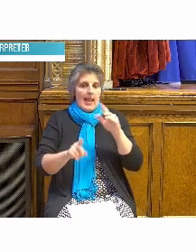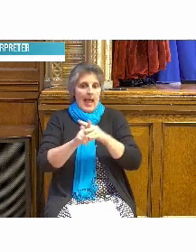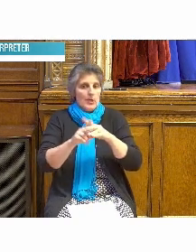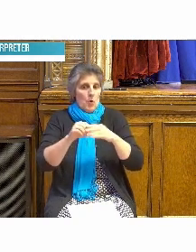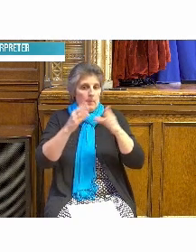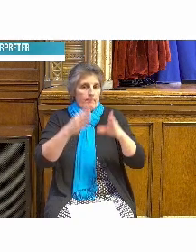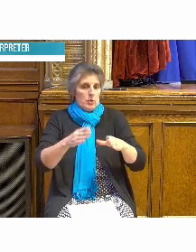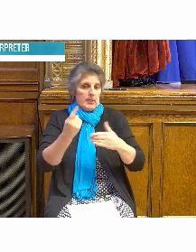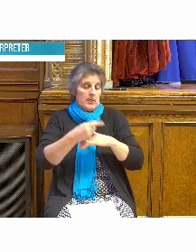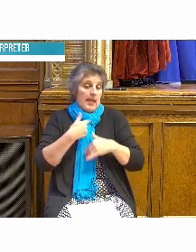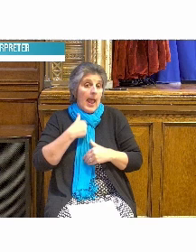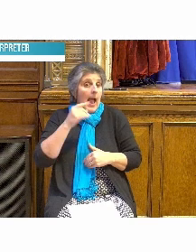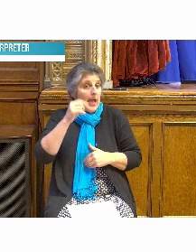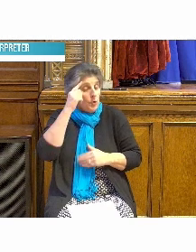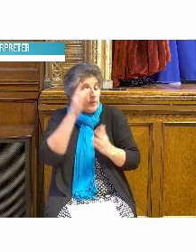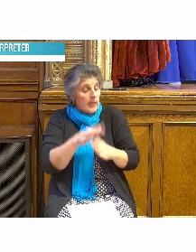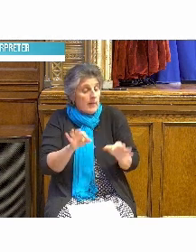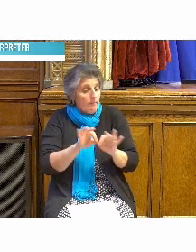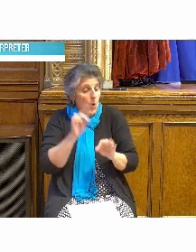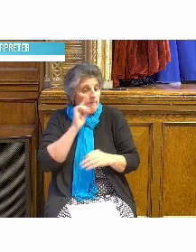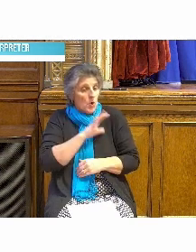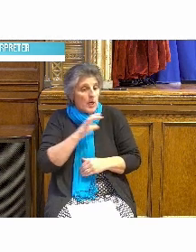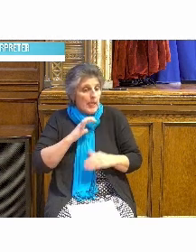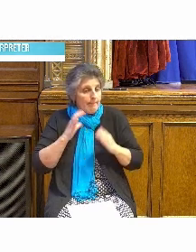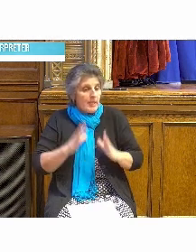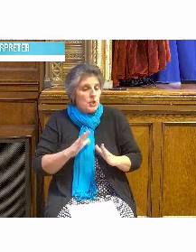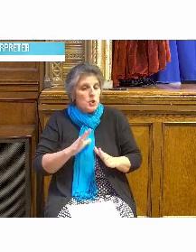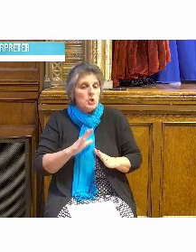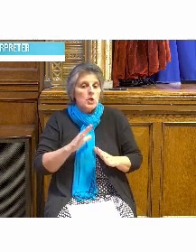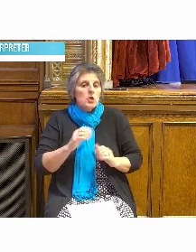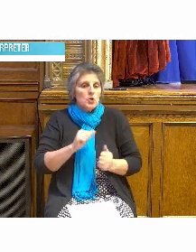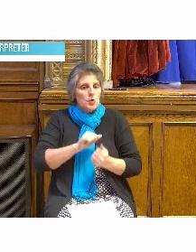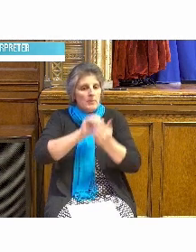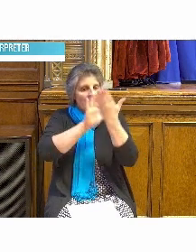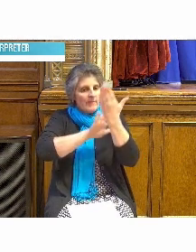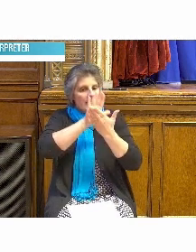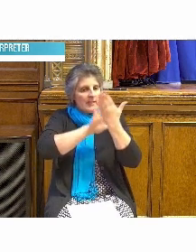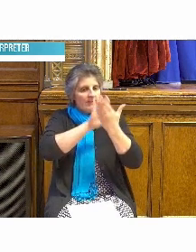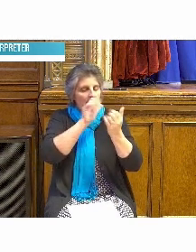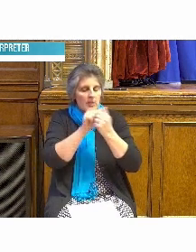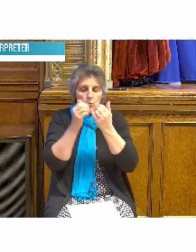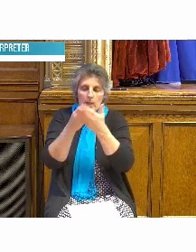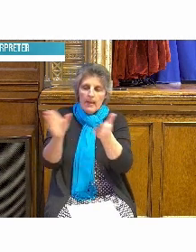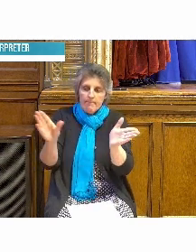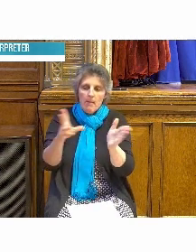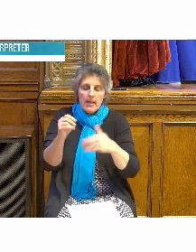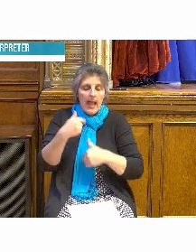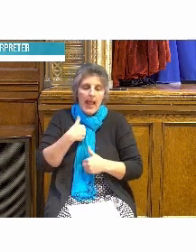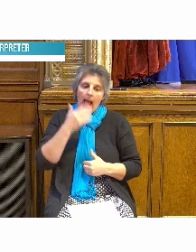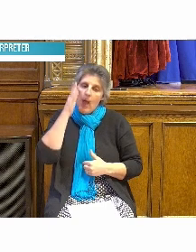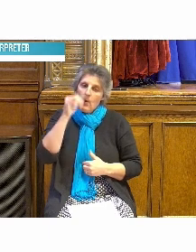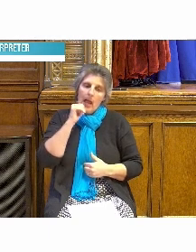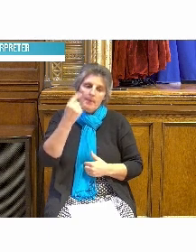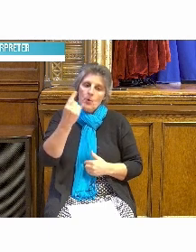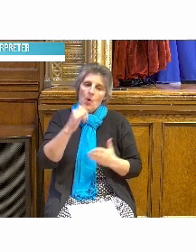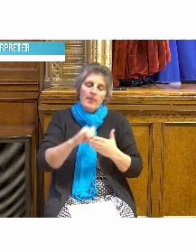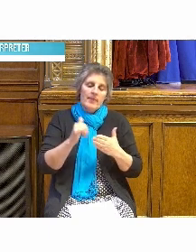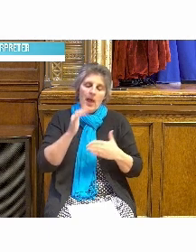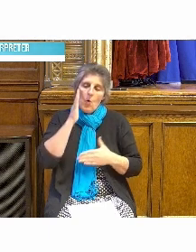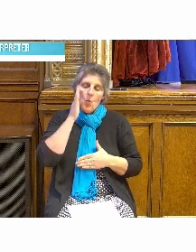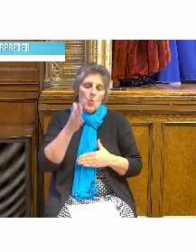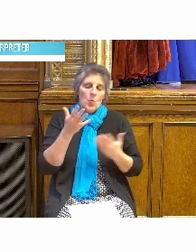today. I do think it's important for commissioners to be face to face with the public. And I would not be one who would want